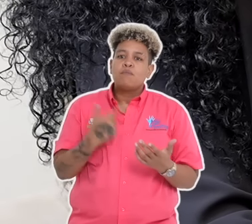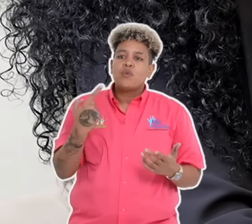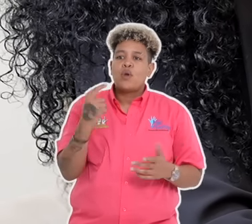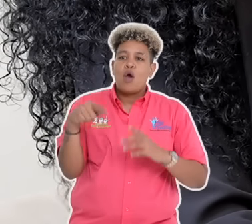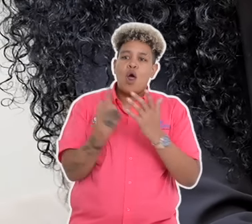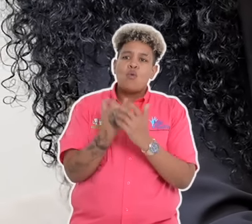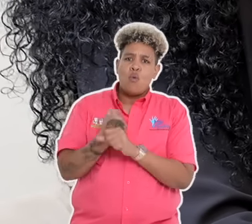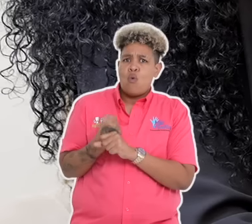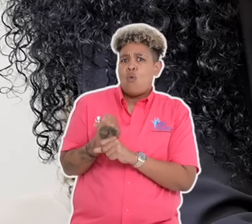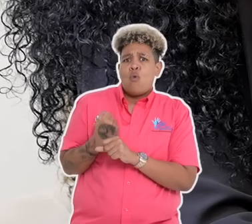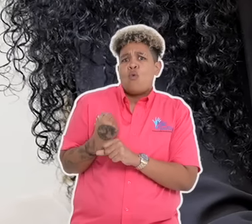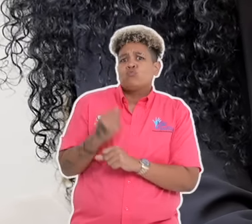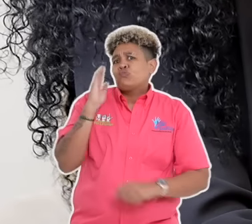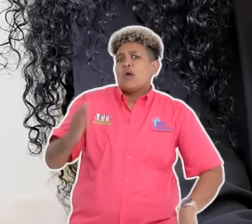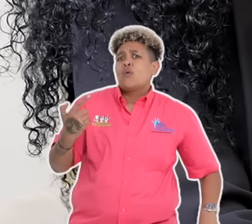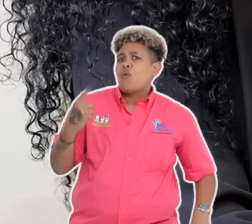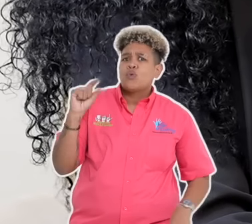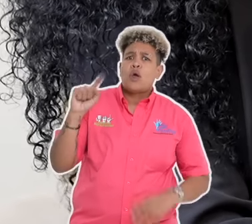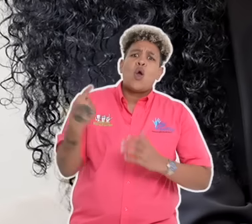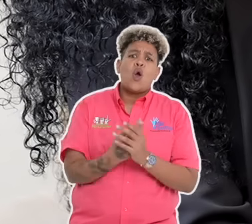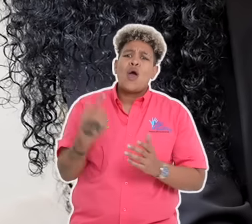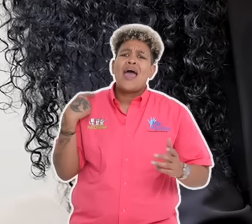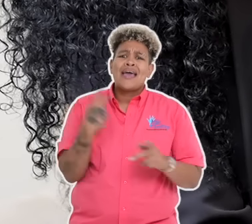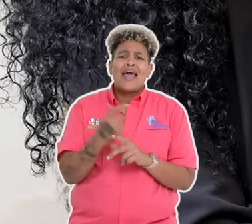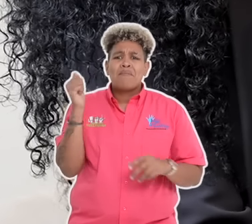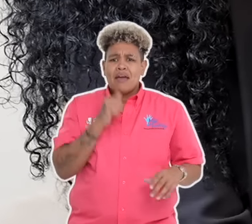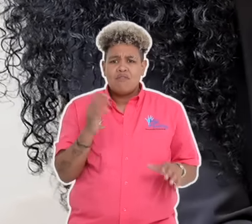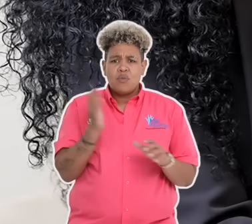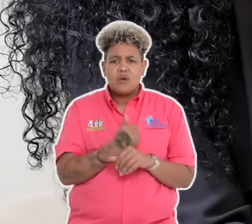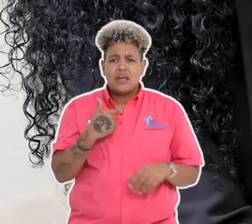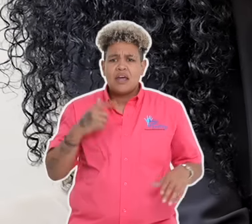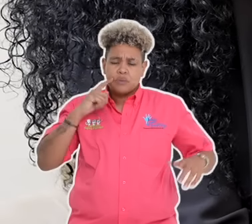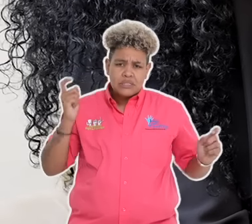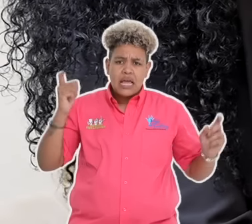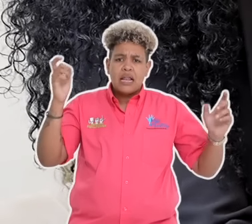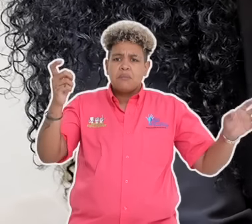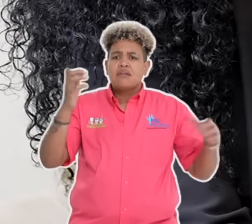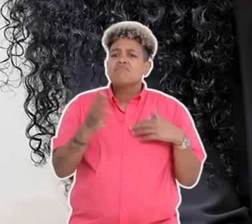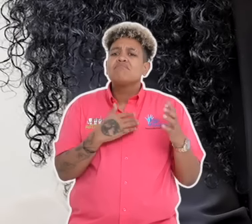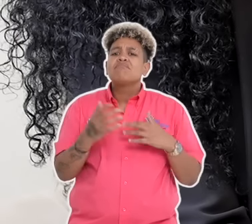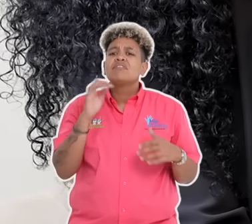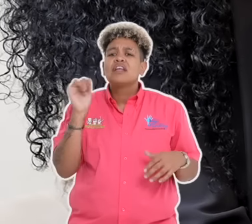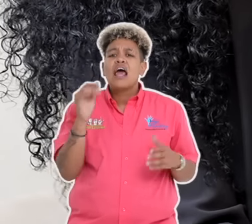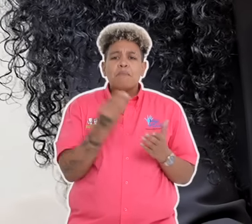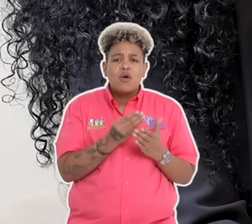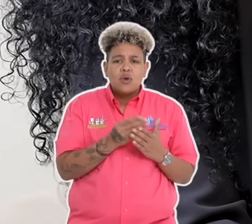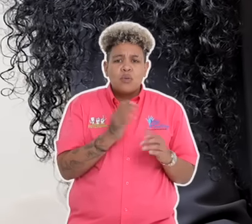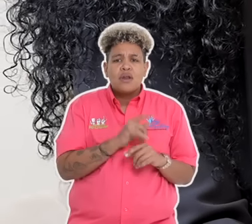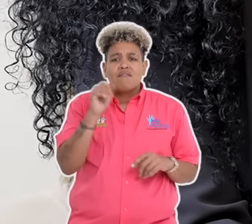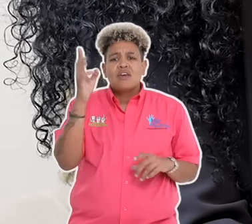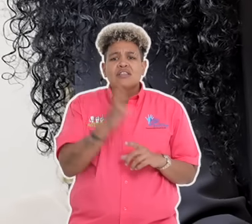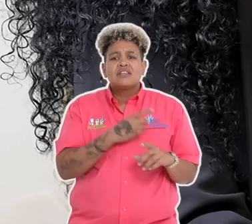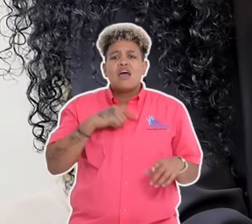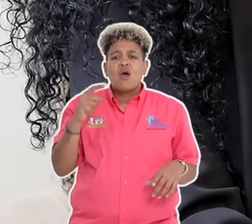day, sometimes even 21 hours a day. I just kept every little win I was celebrated, even when it wasn't even like a